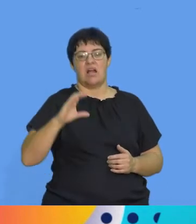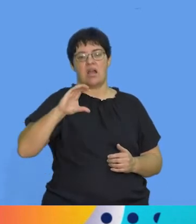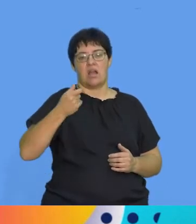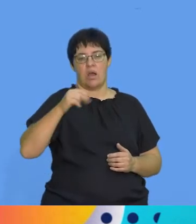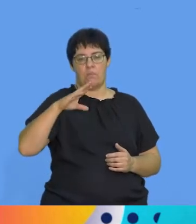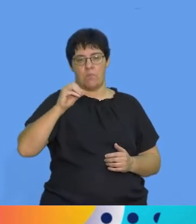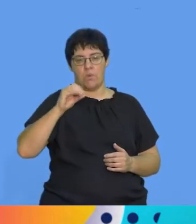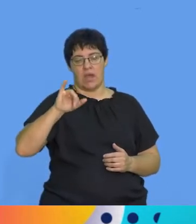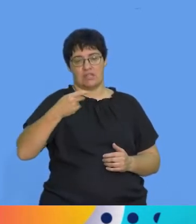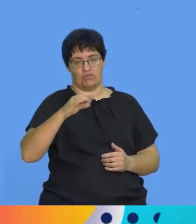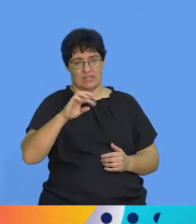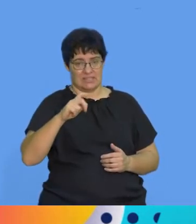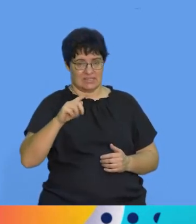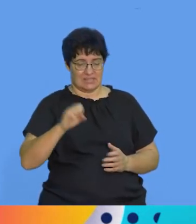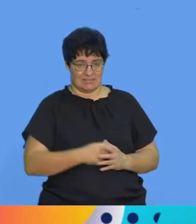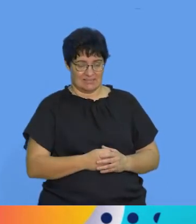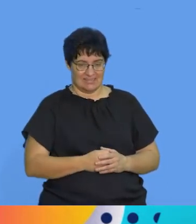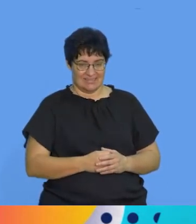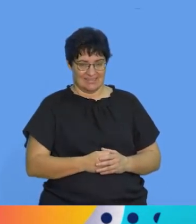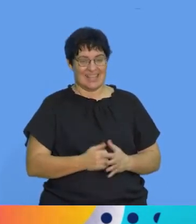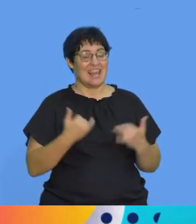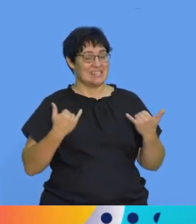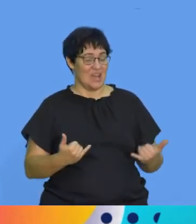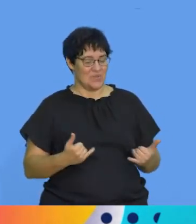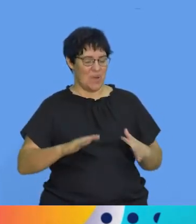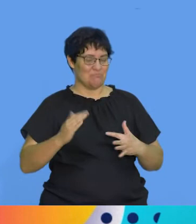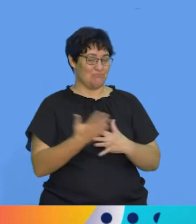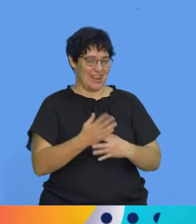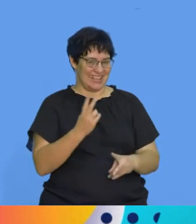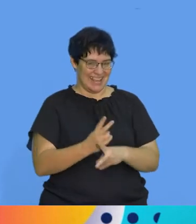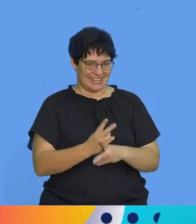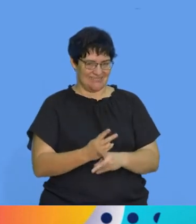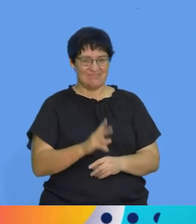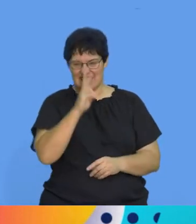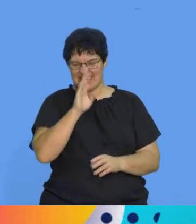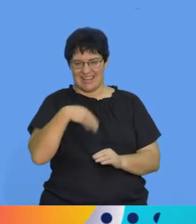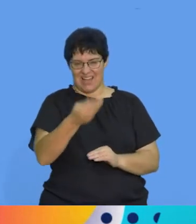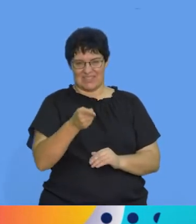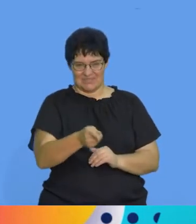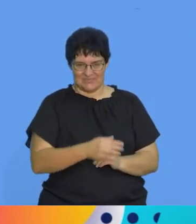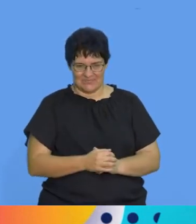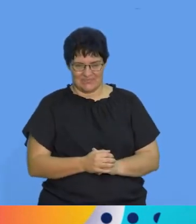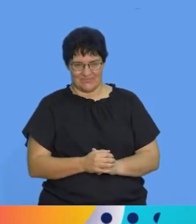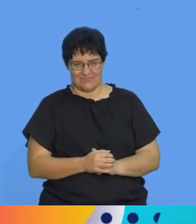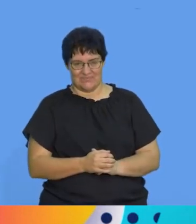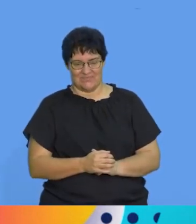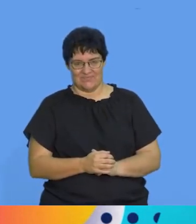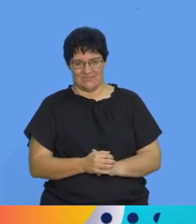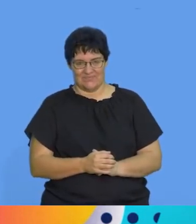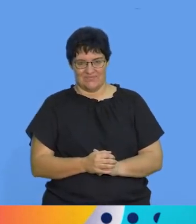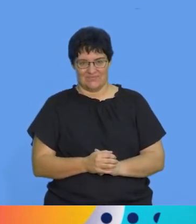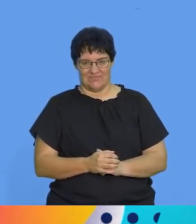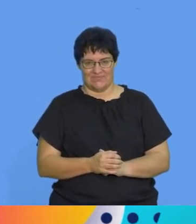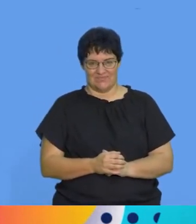know that it is a carbohydrate. Okay, guys, time for a little wee break. We'll see you just